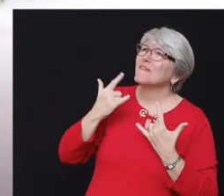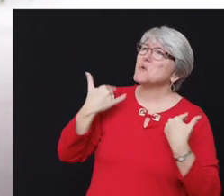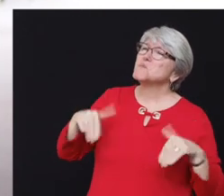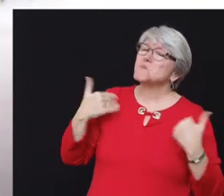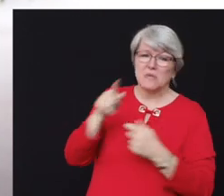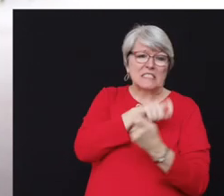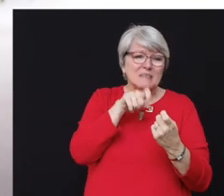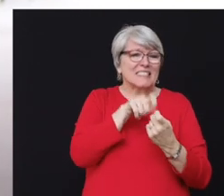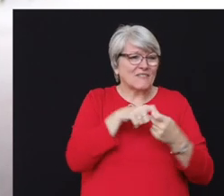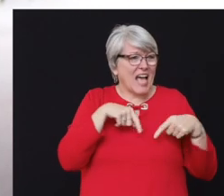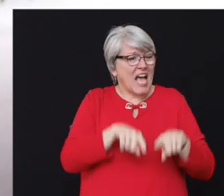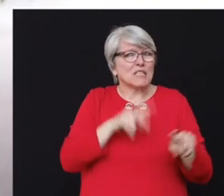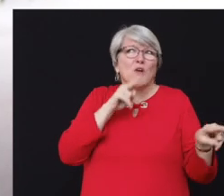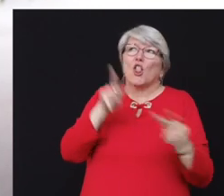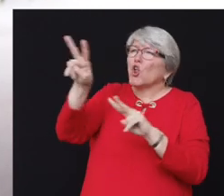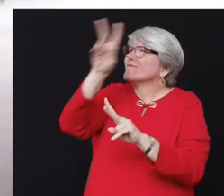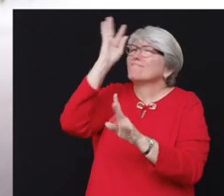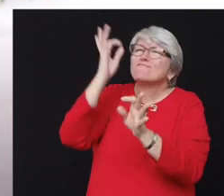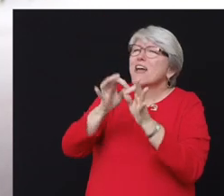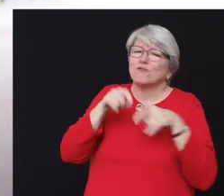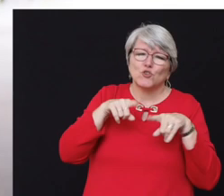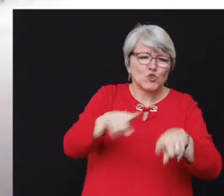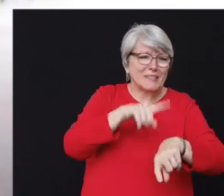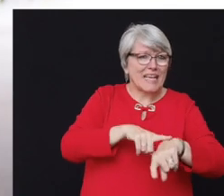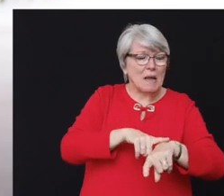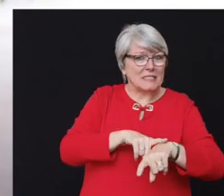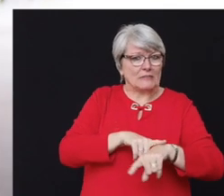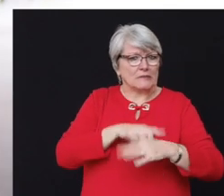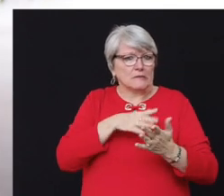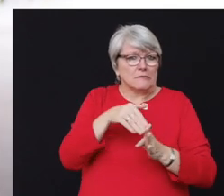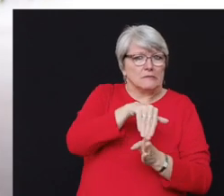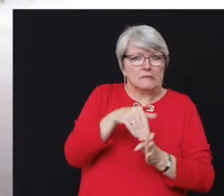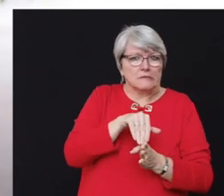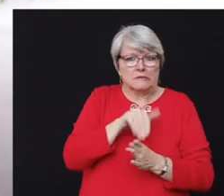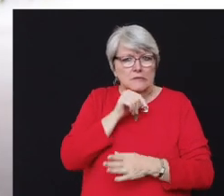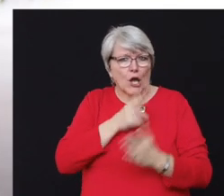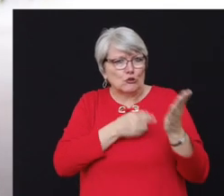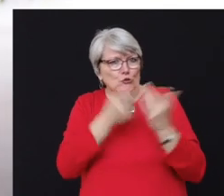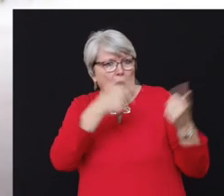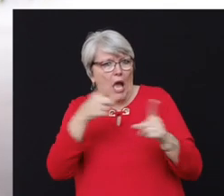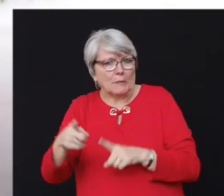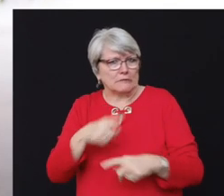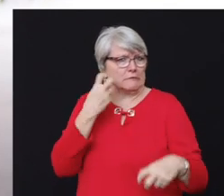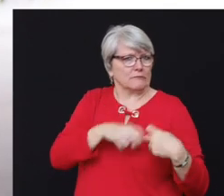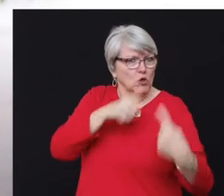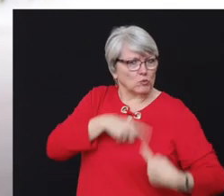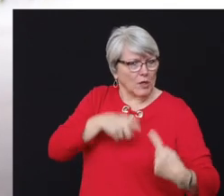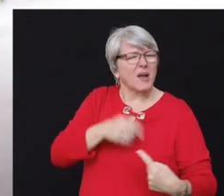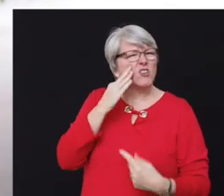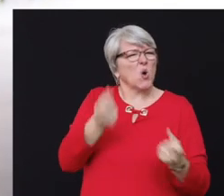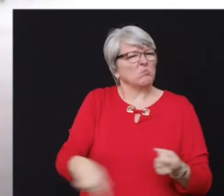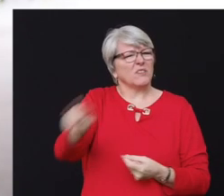And specifically, as we look at God's faithfulness during these times of uncertainty and these times of difficulty. I know so many of you have been so